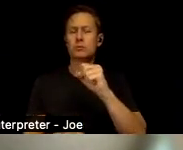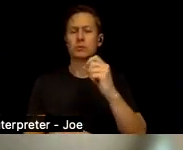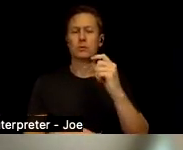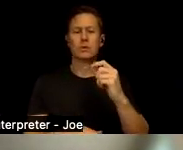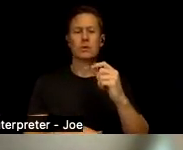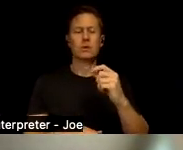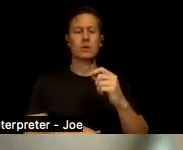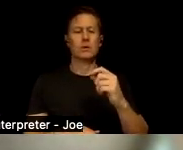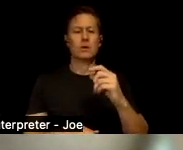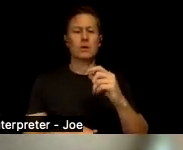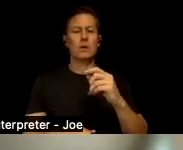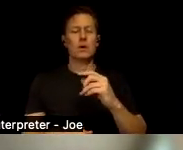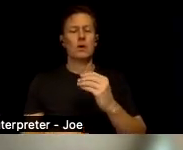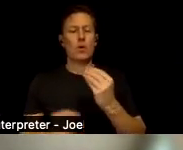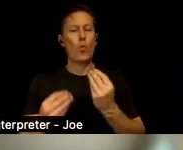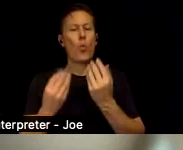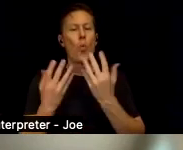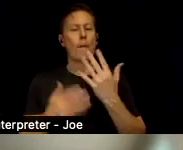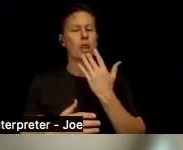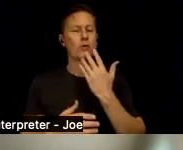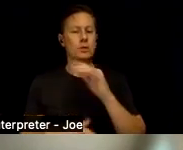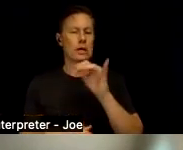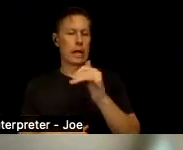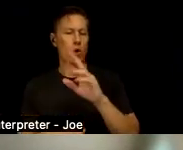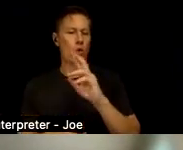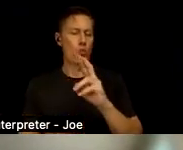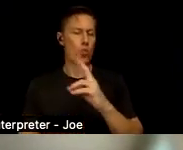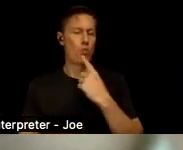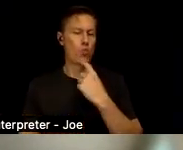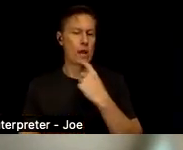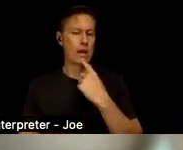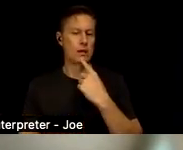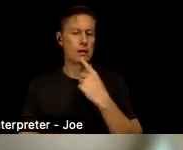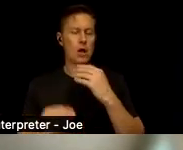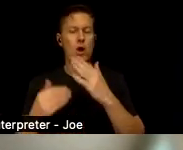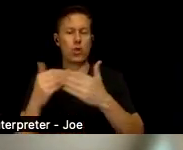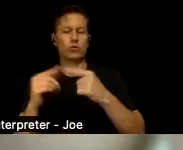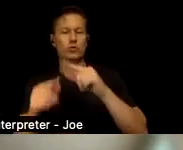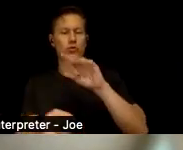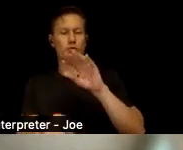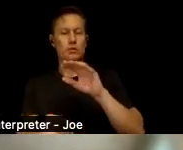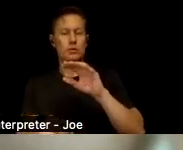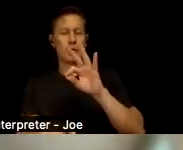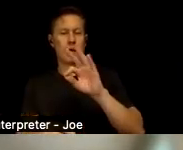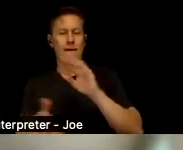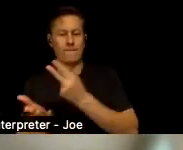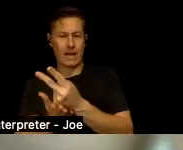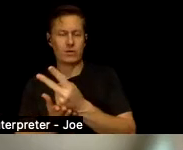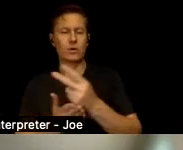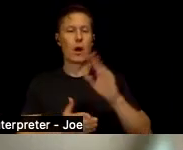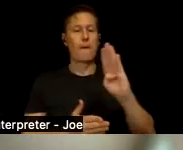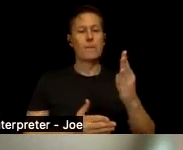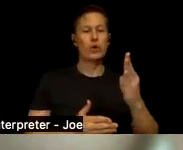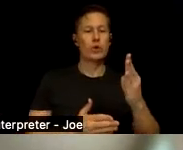in the warm colors, yellow and red, are moved closer to failure, while those in the blue areas are farther from failure. And you can